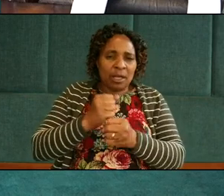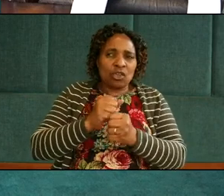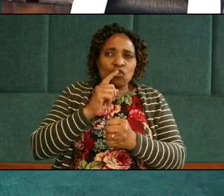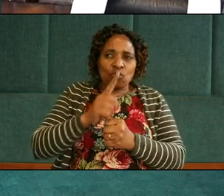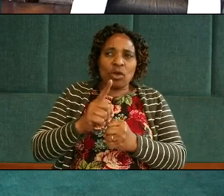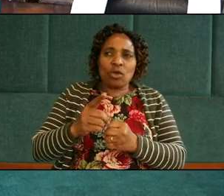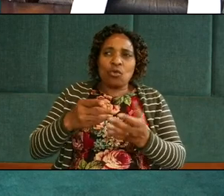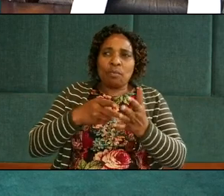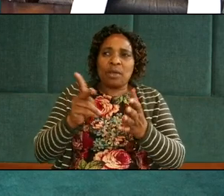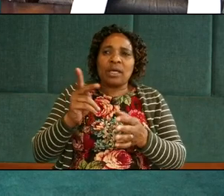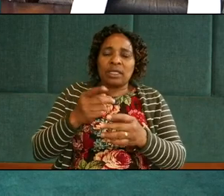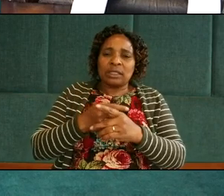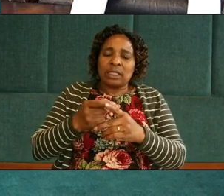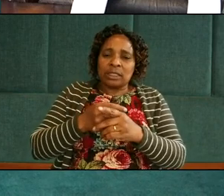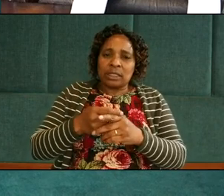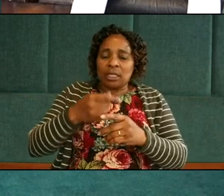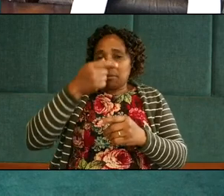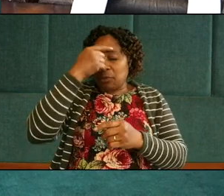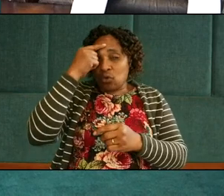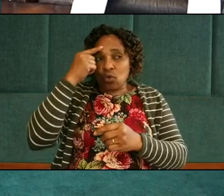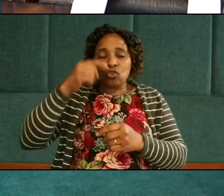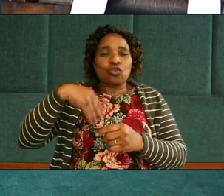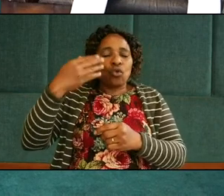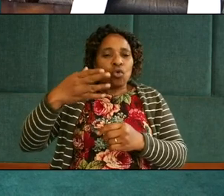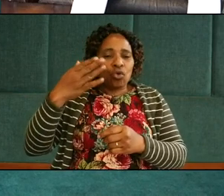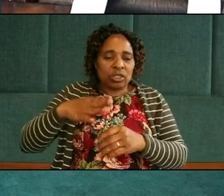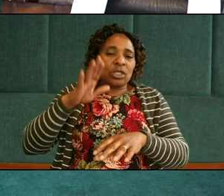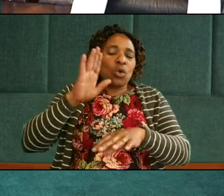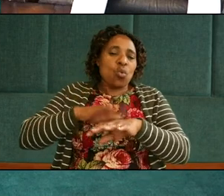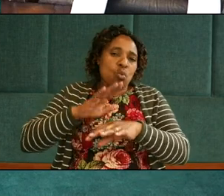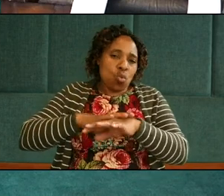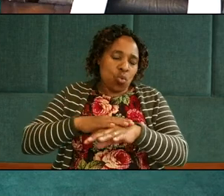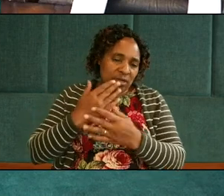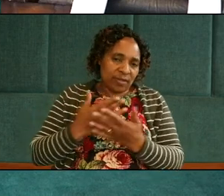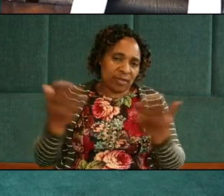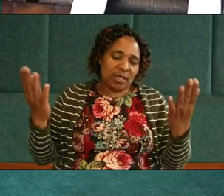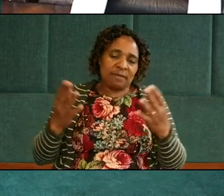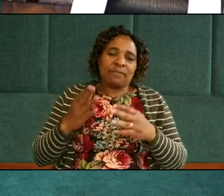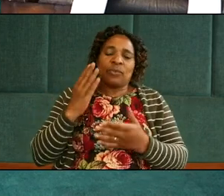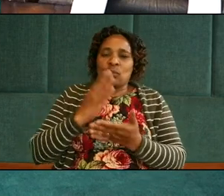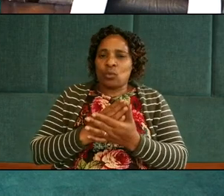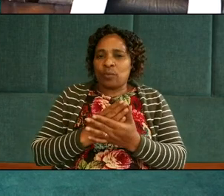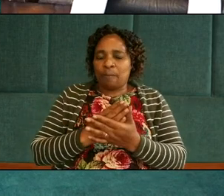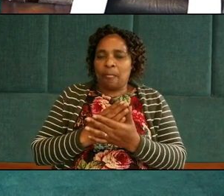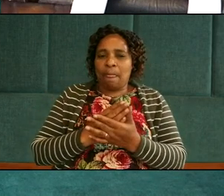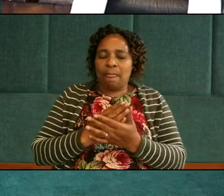tithe, because it's not like it's going to a bad cause. It's always going to a good cause. Yeah, definitely, definitely.